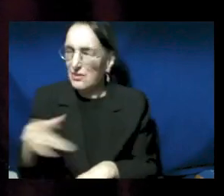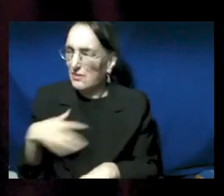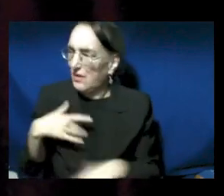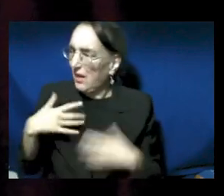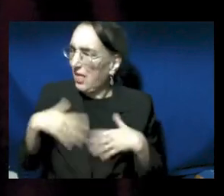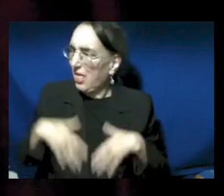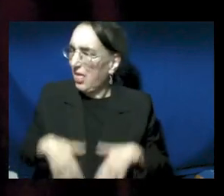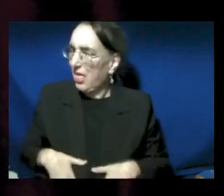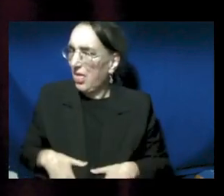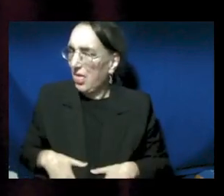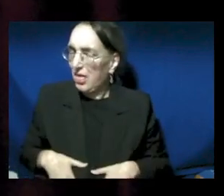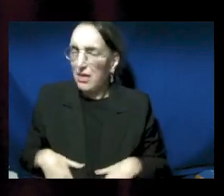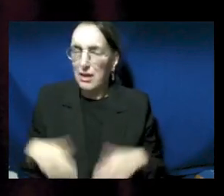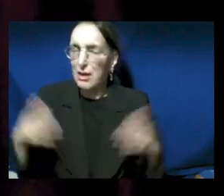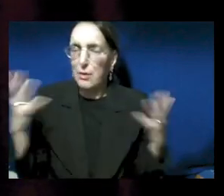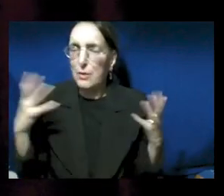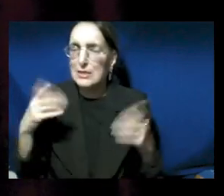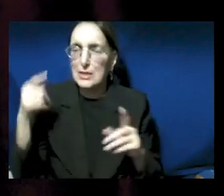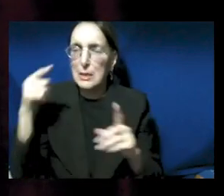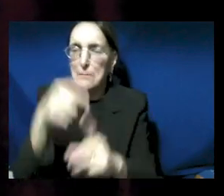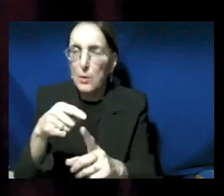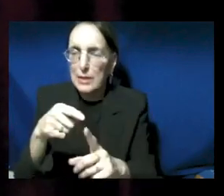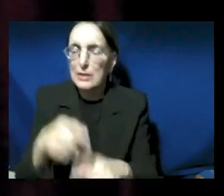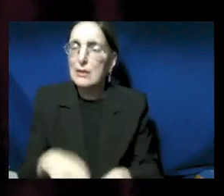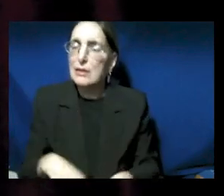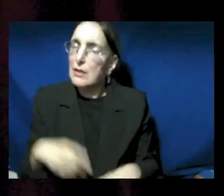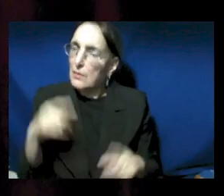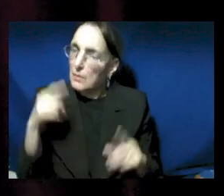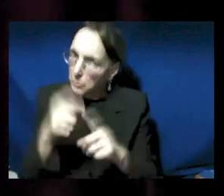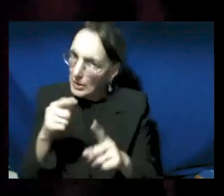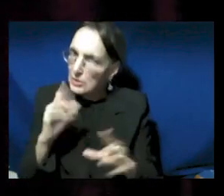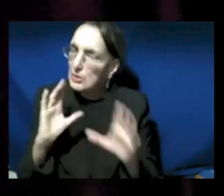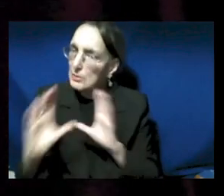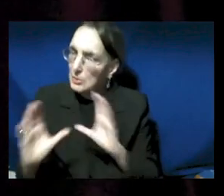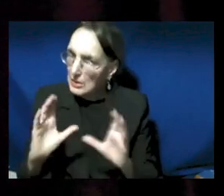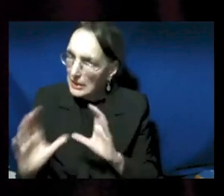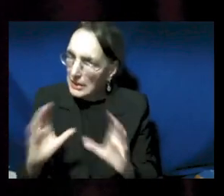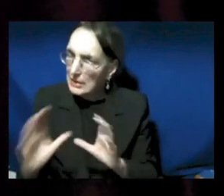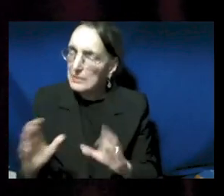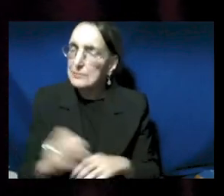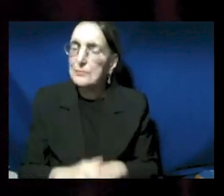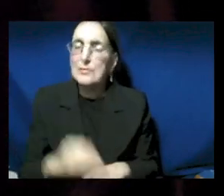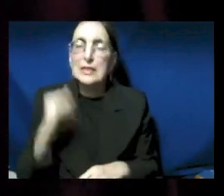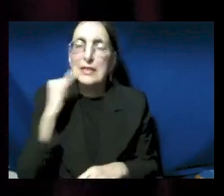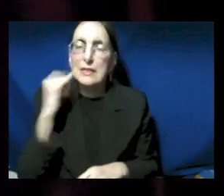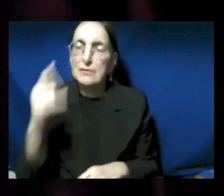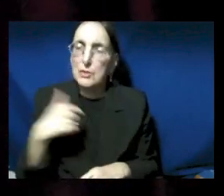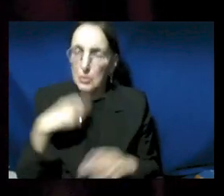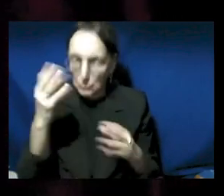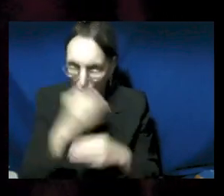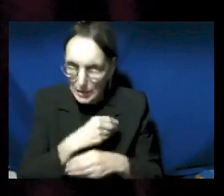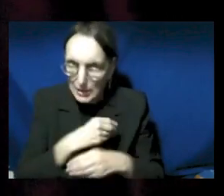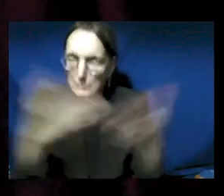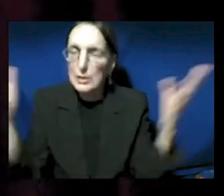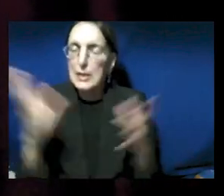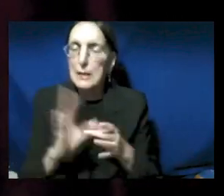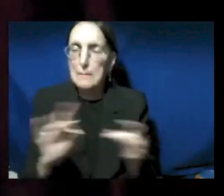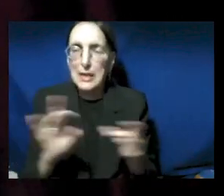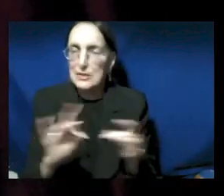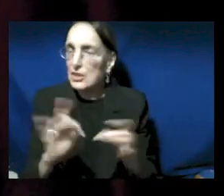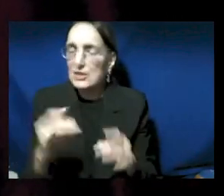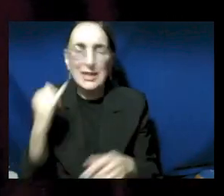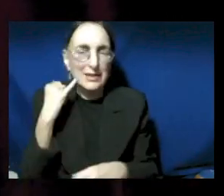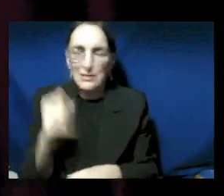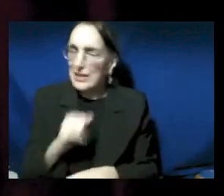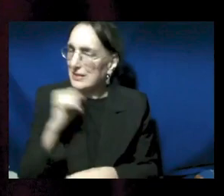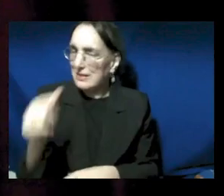But what's the point? The point is to communicate. And so if you're communicating a message and it doesn't resonate with them,